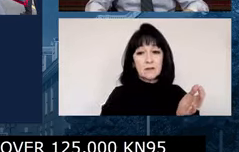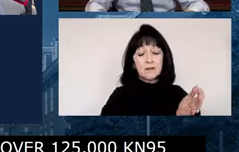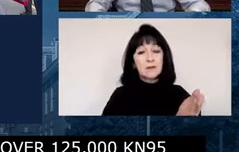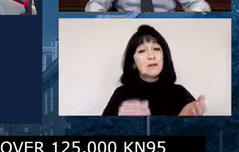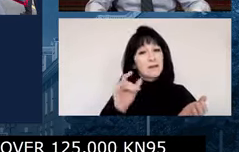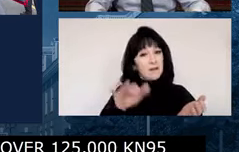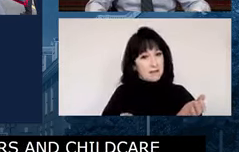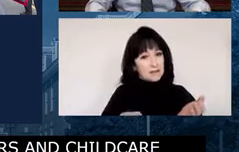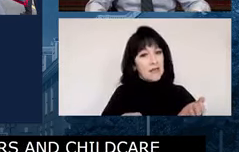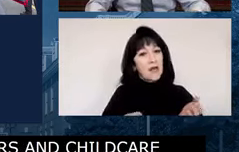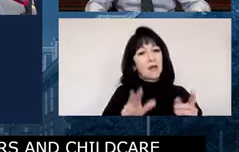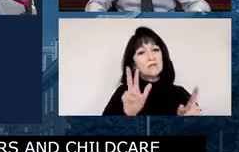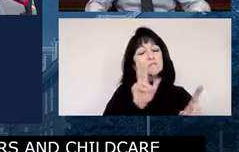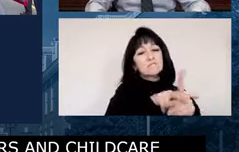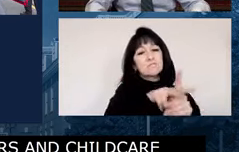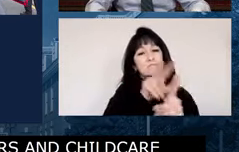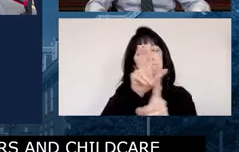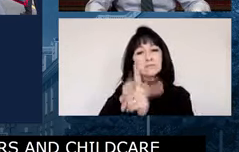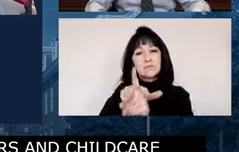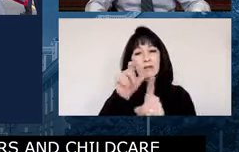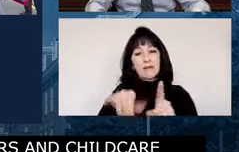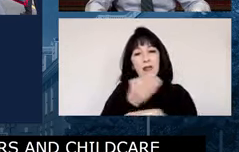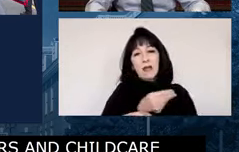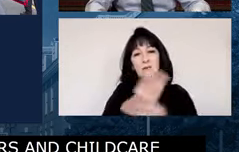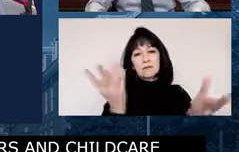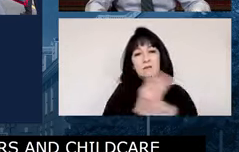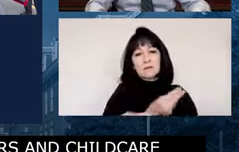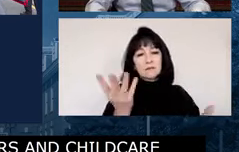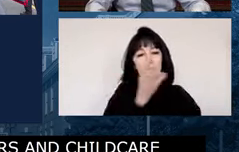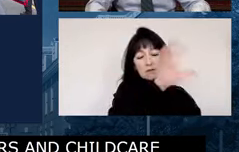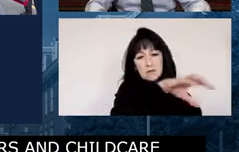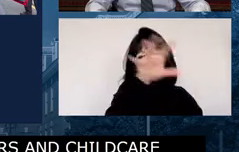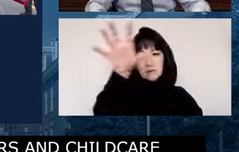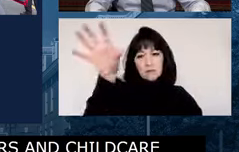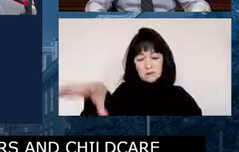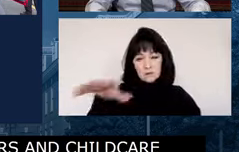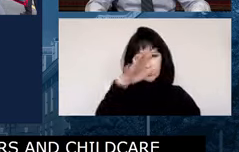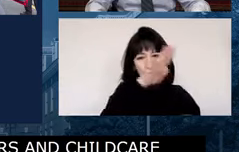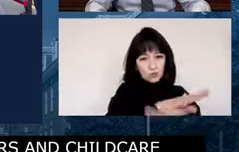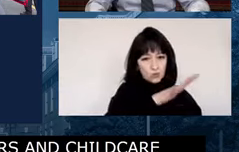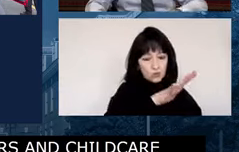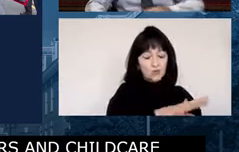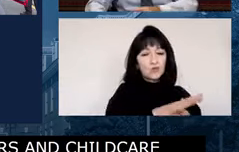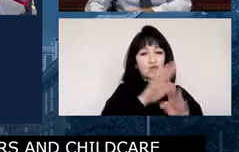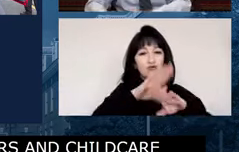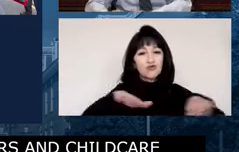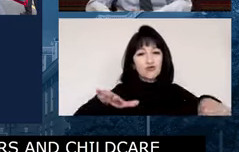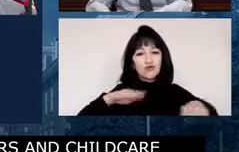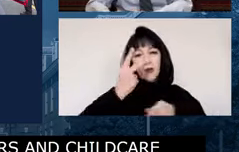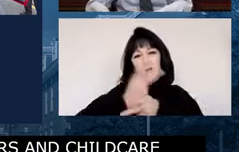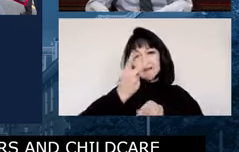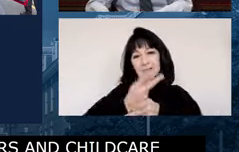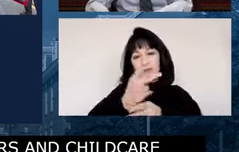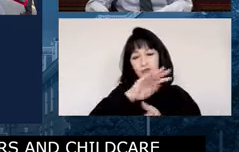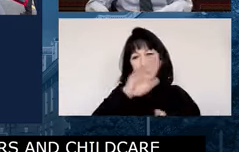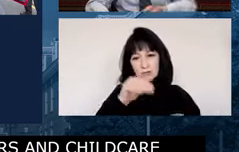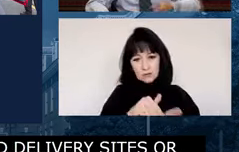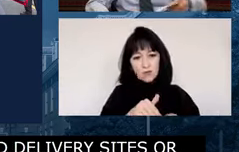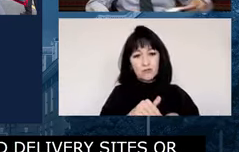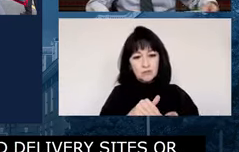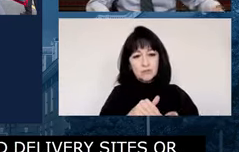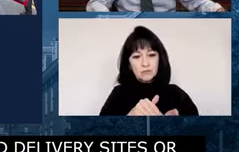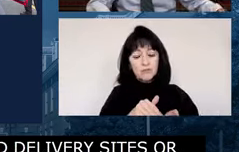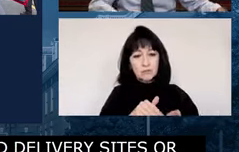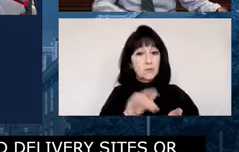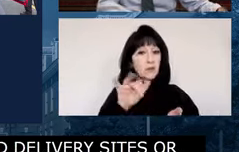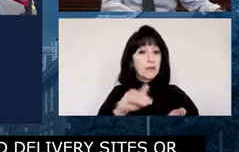delivery sites or distribution sites at schools and child cares to go and help with